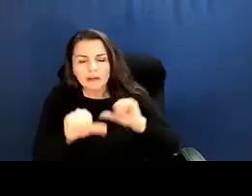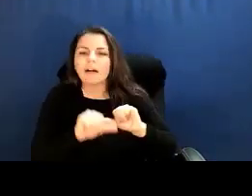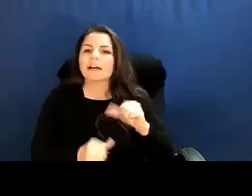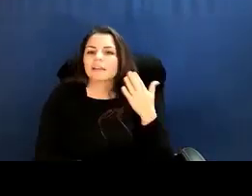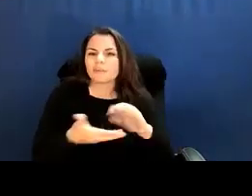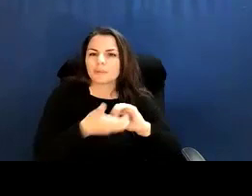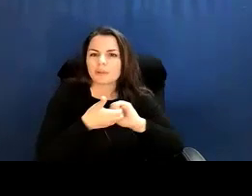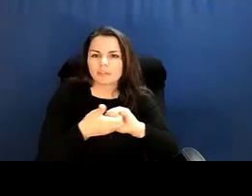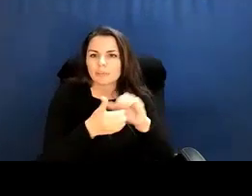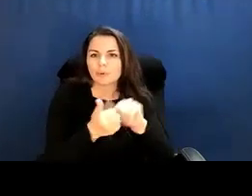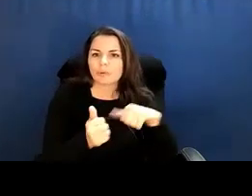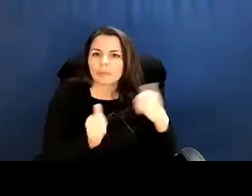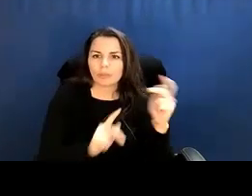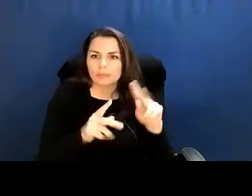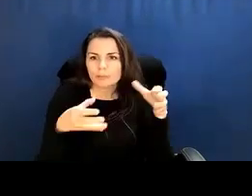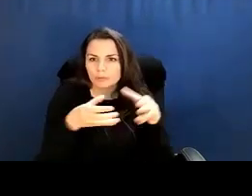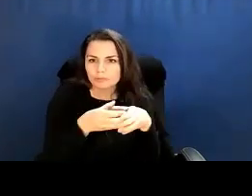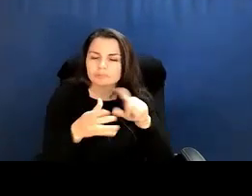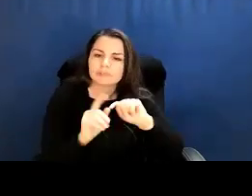research team.